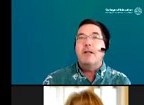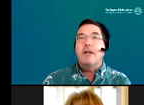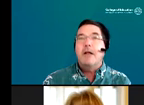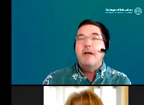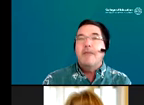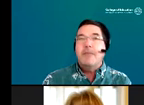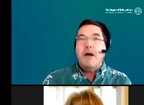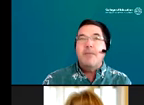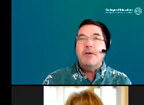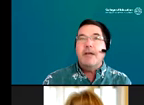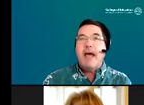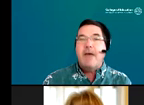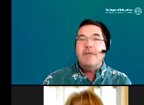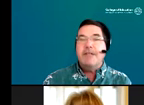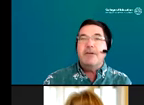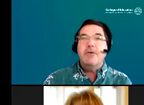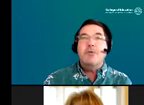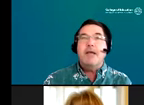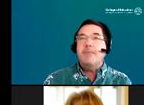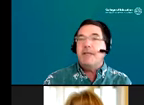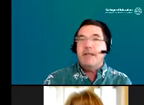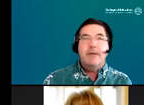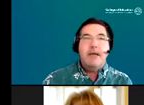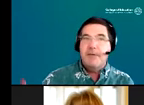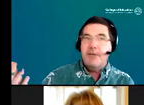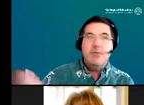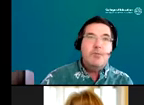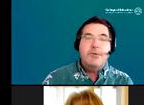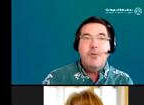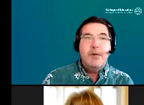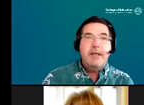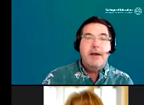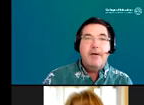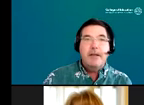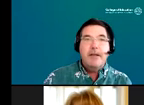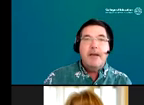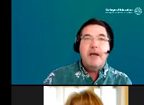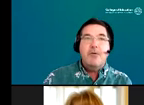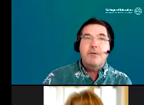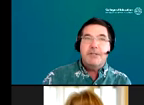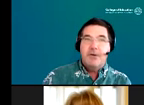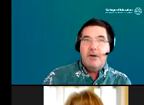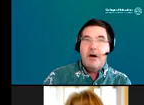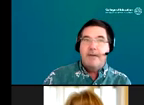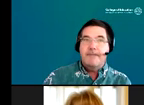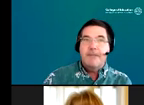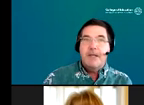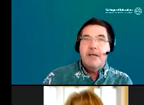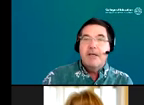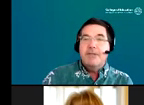URL, the problem they're going to have is they could go to an empty room with nobody there, and they may not know what's going